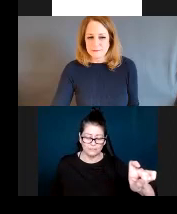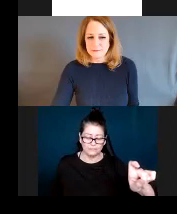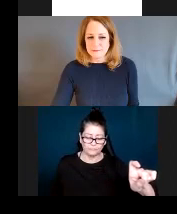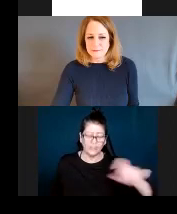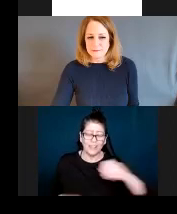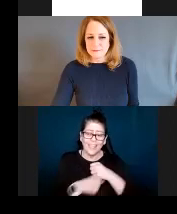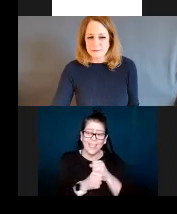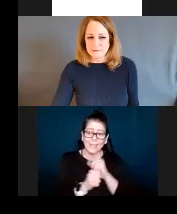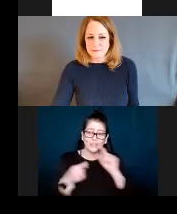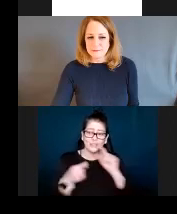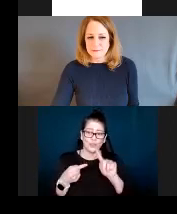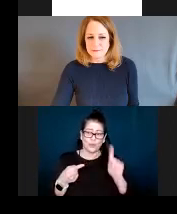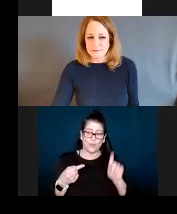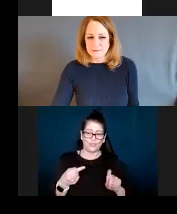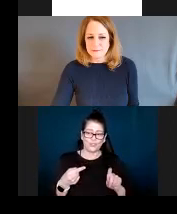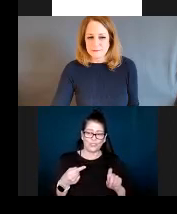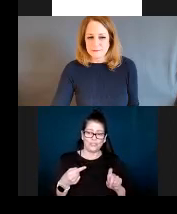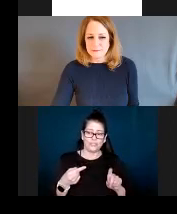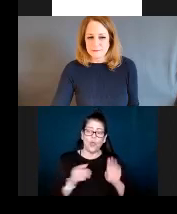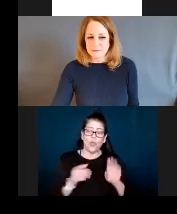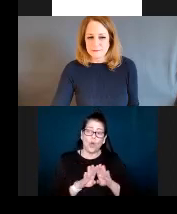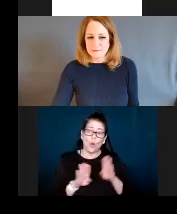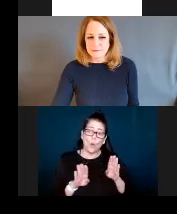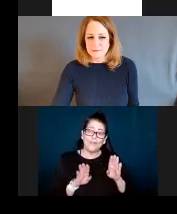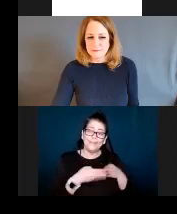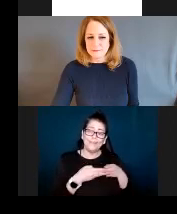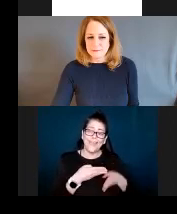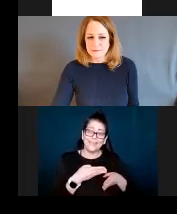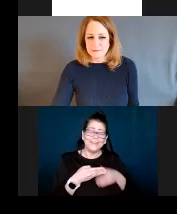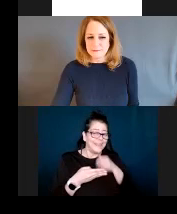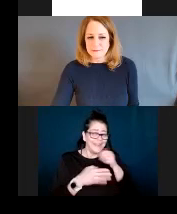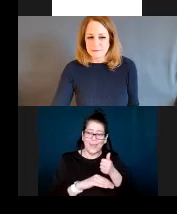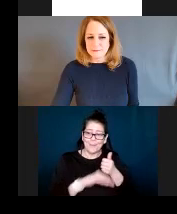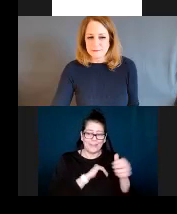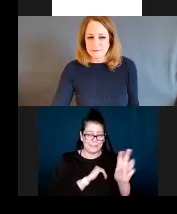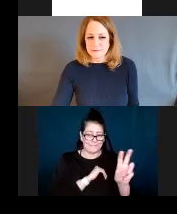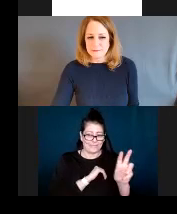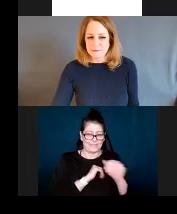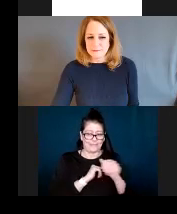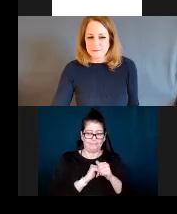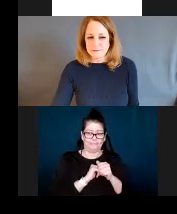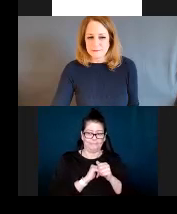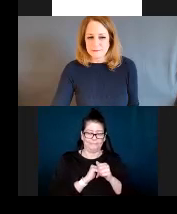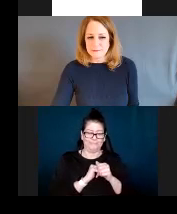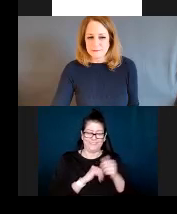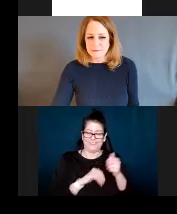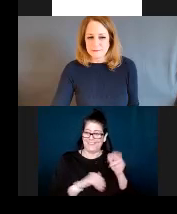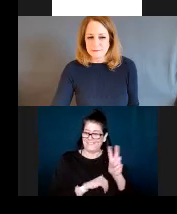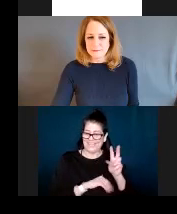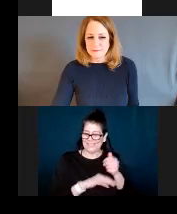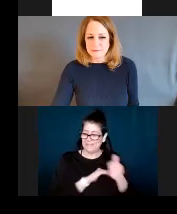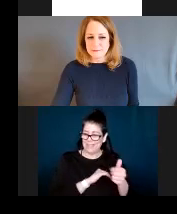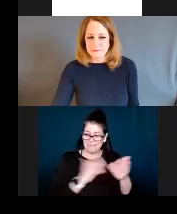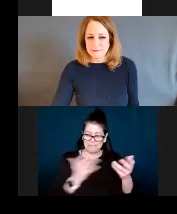those questions are open-ended and not victim blaming. So examples of victim blaming questions might be things